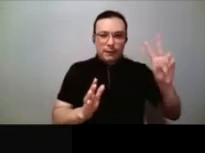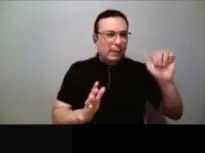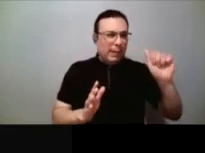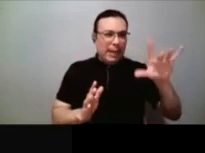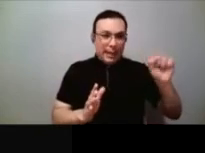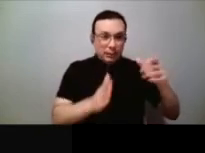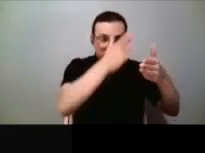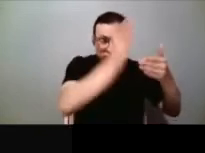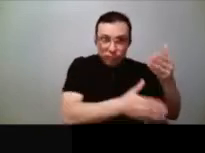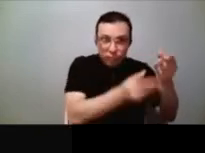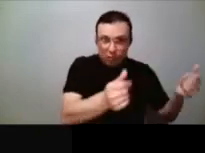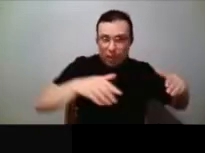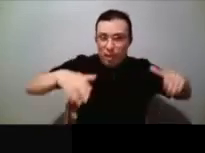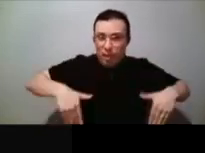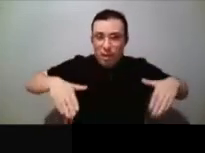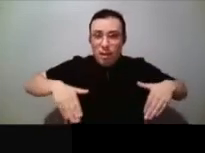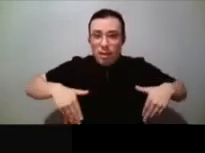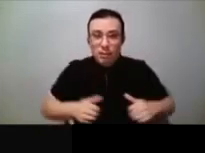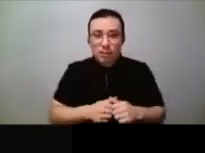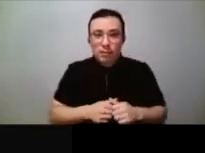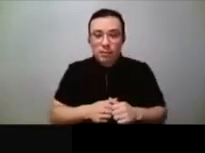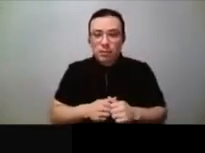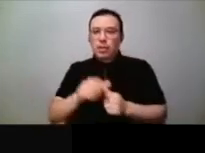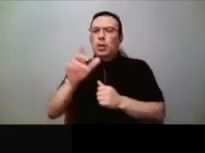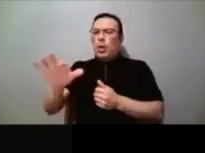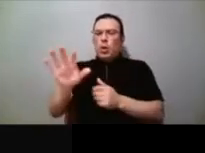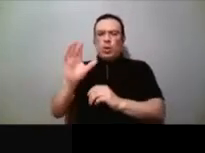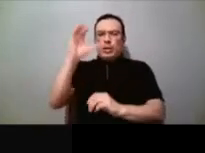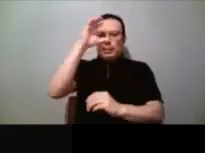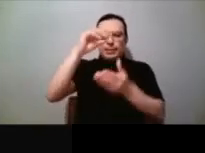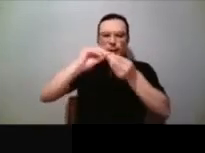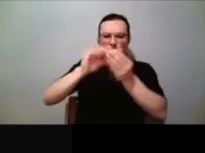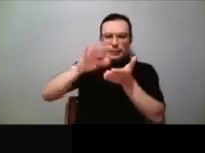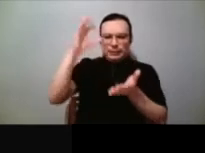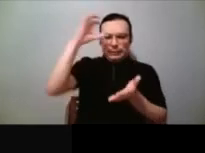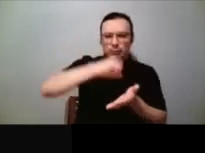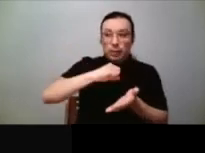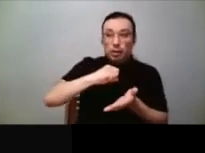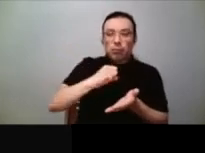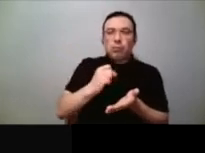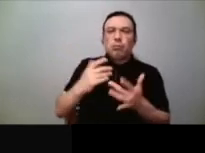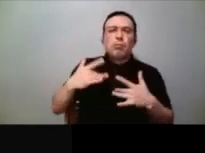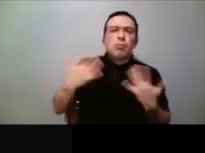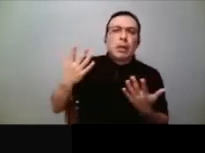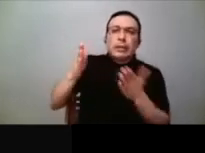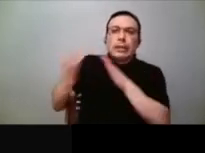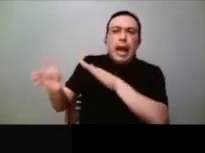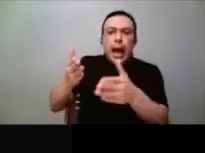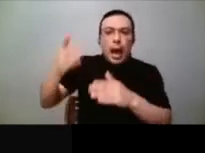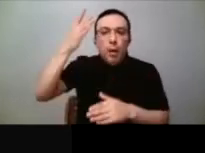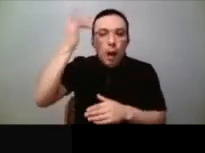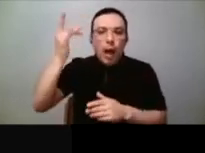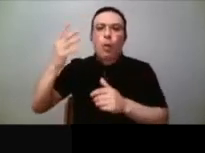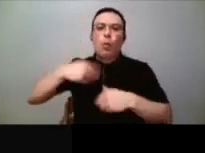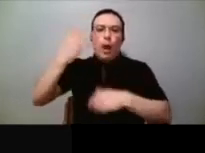In the non-reckonings of such estimations, where is the death toll of white supremacy, capital's theft of forest ecologies,